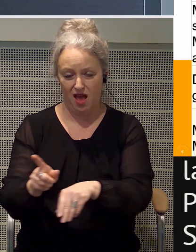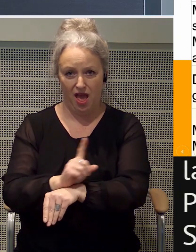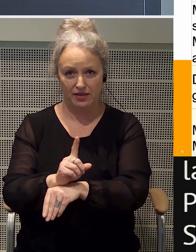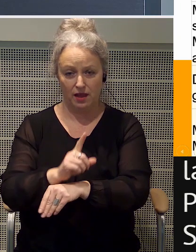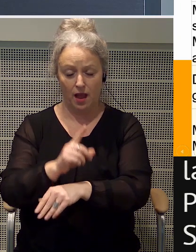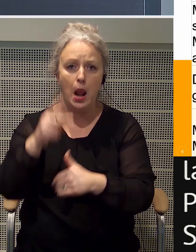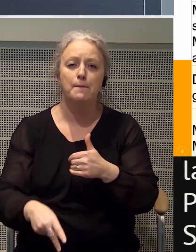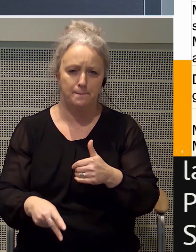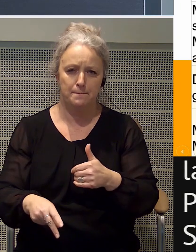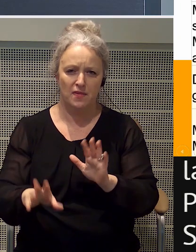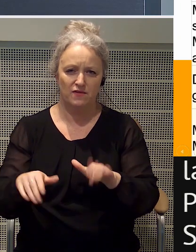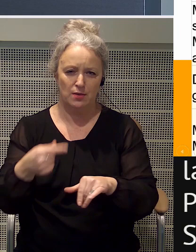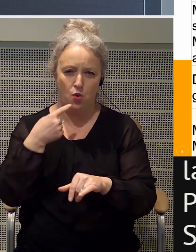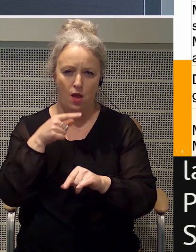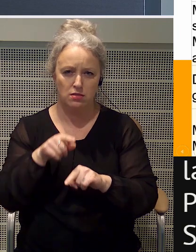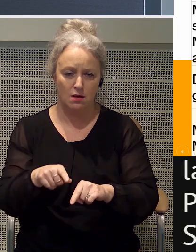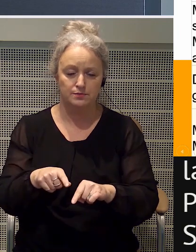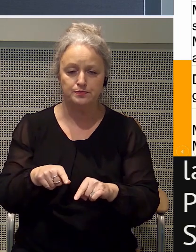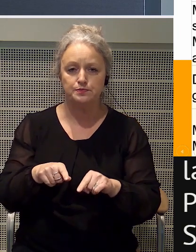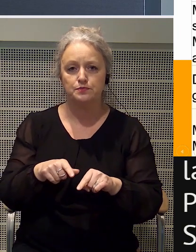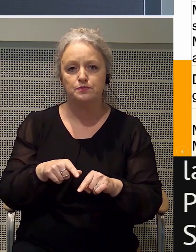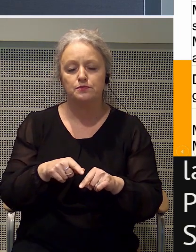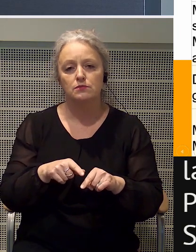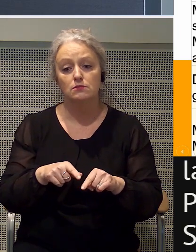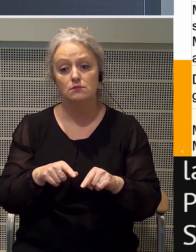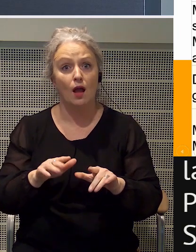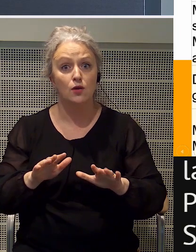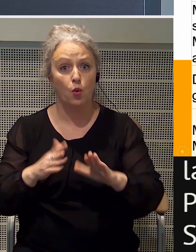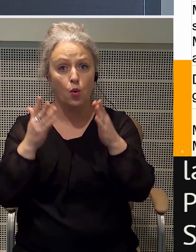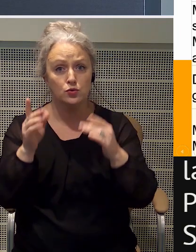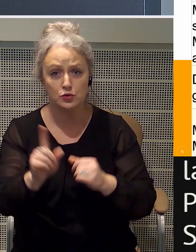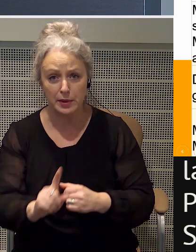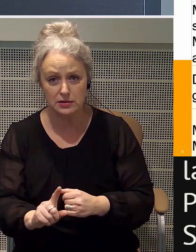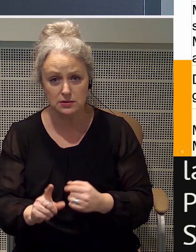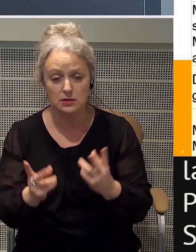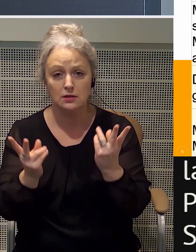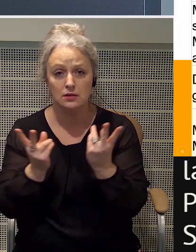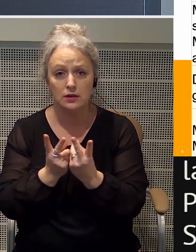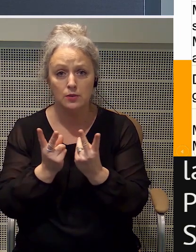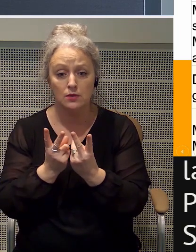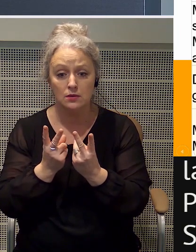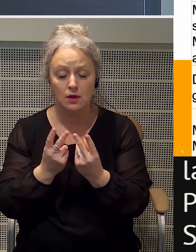stopped, they have been basically finalized by then, terminated,